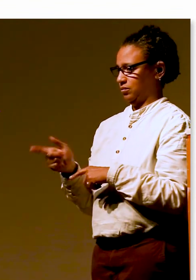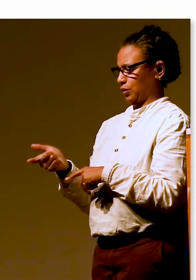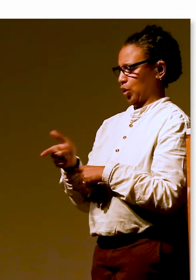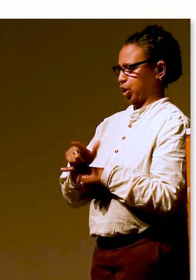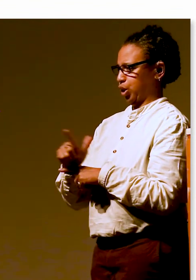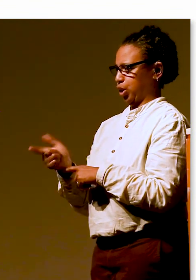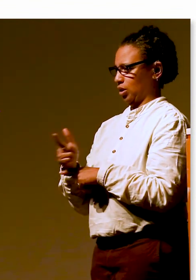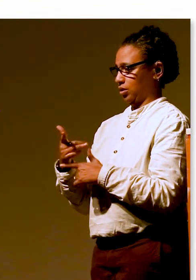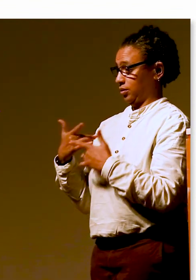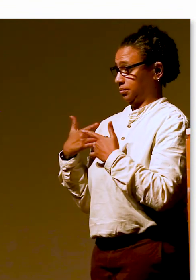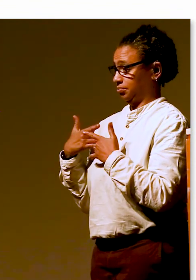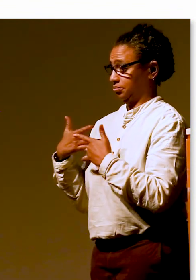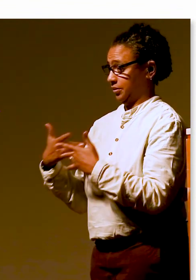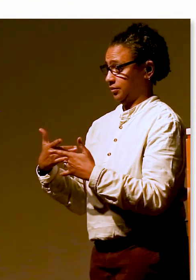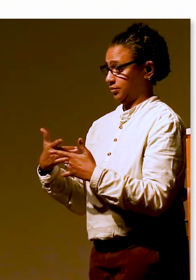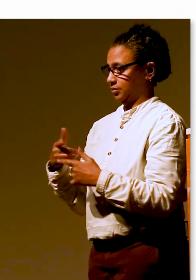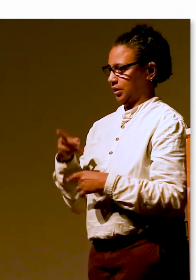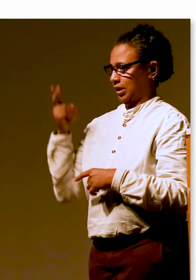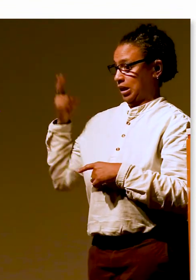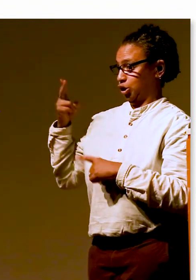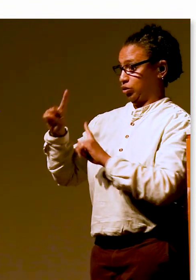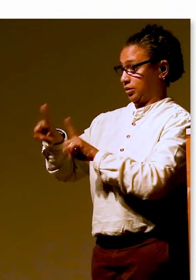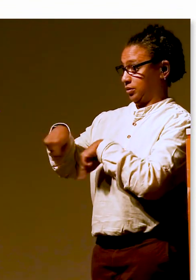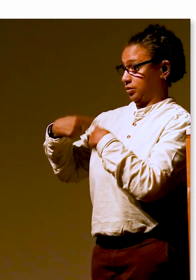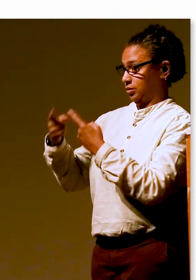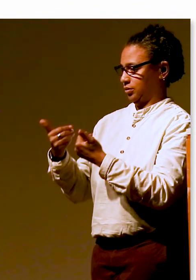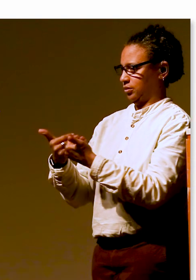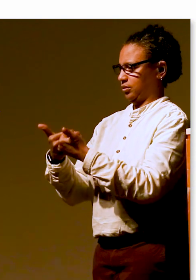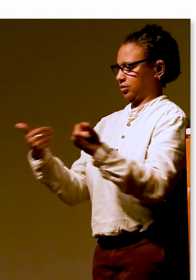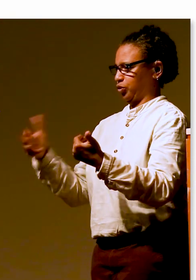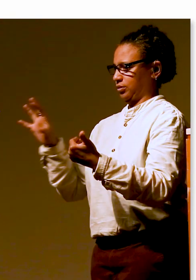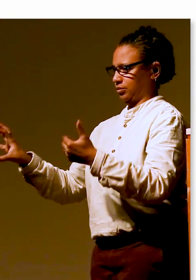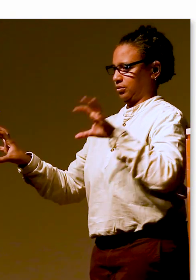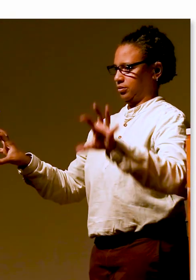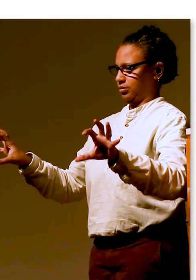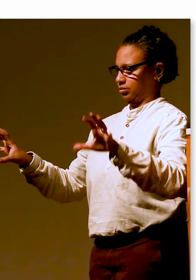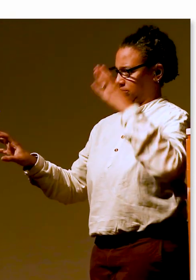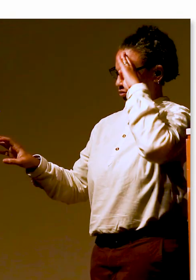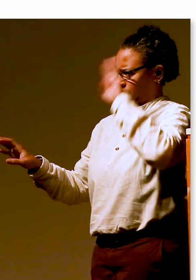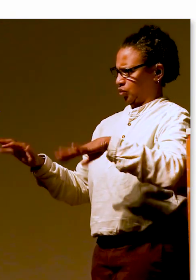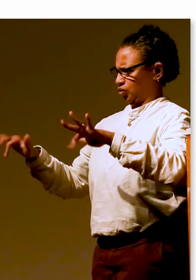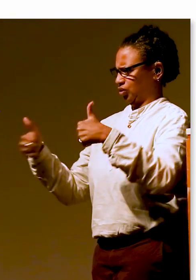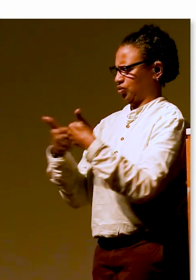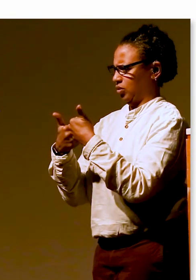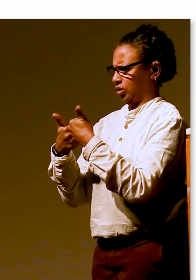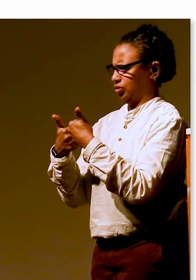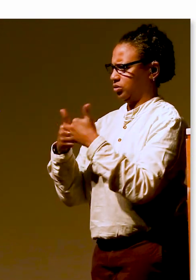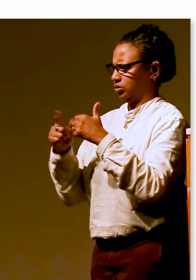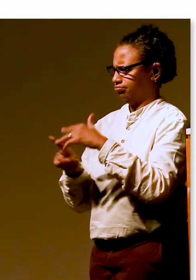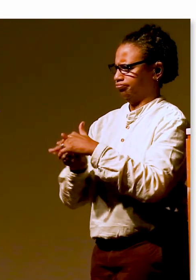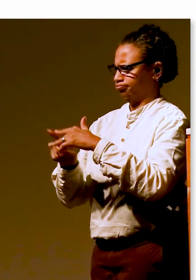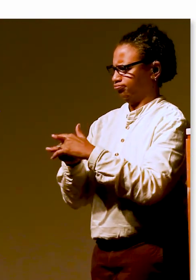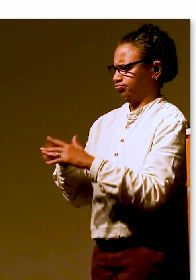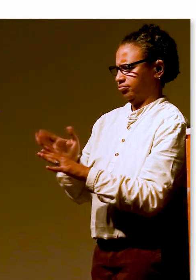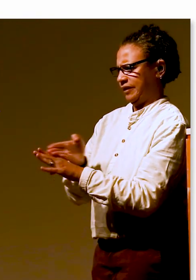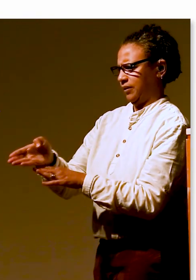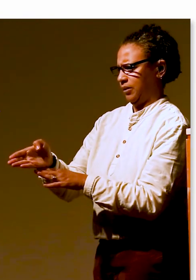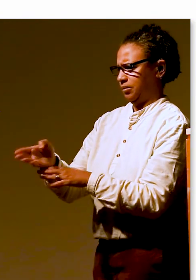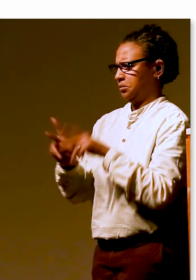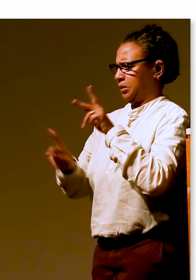especially within the last half century, has been a really difficult one. People recognizing photographs